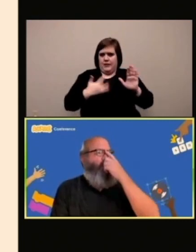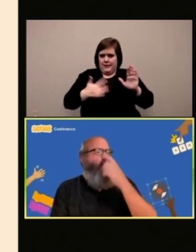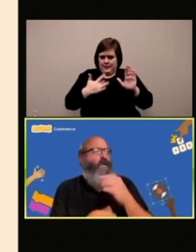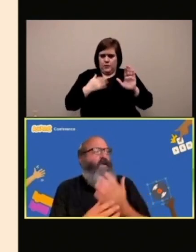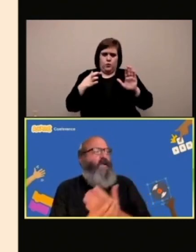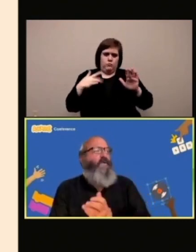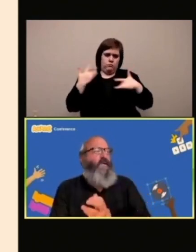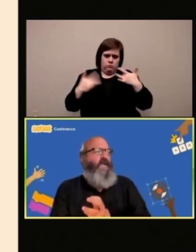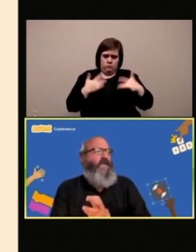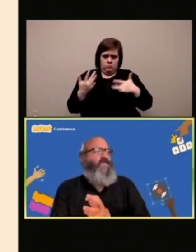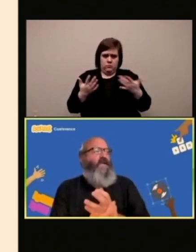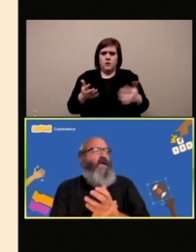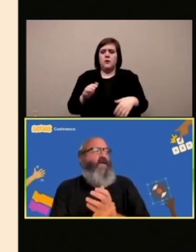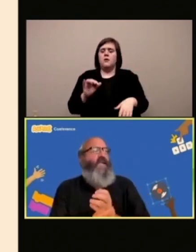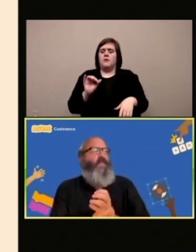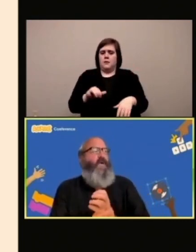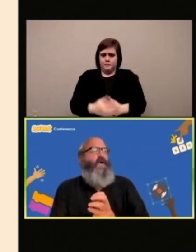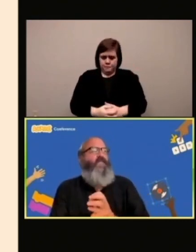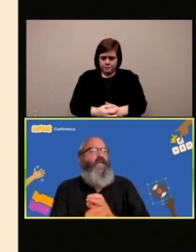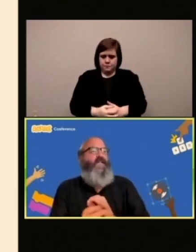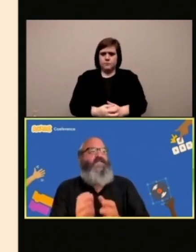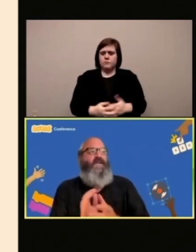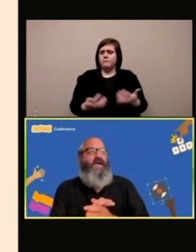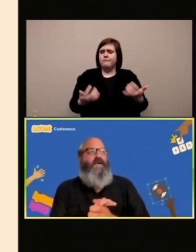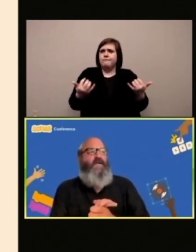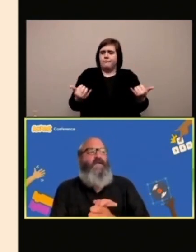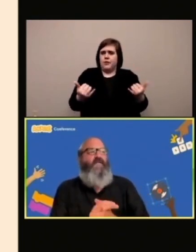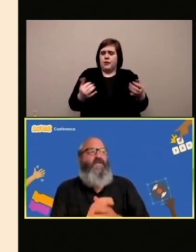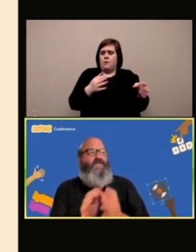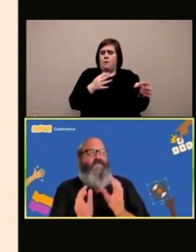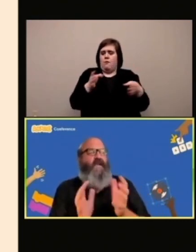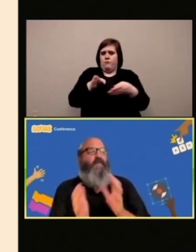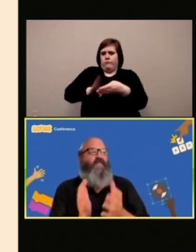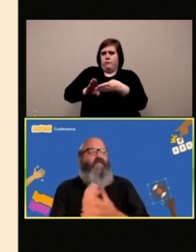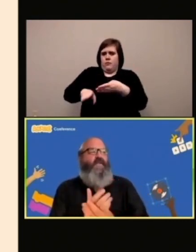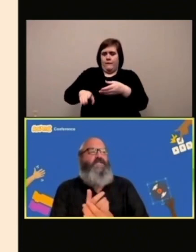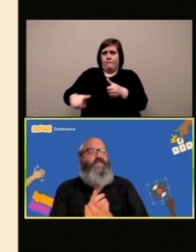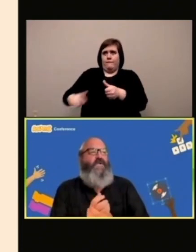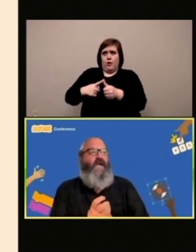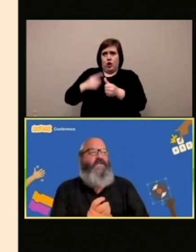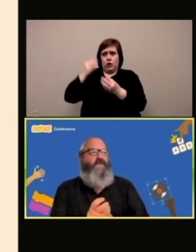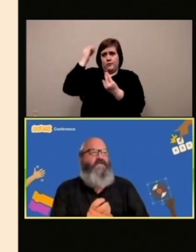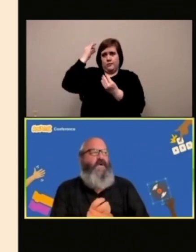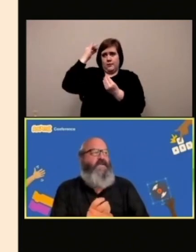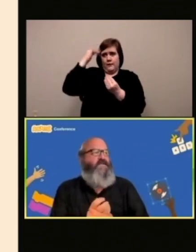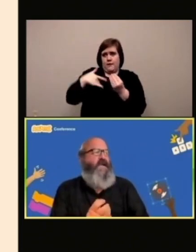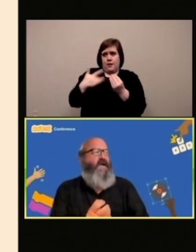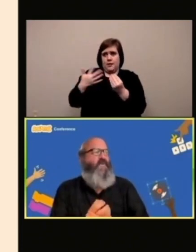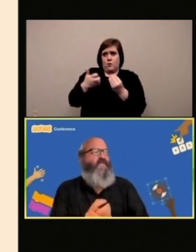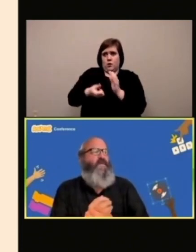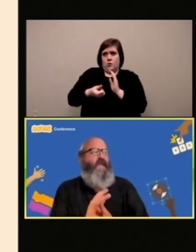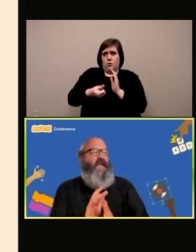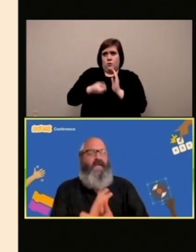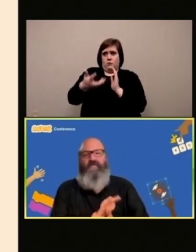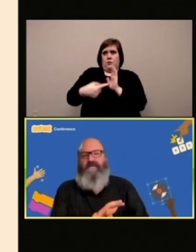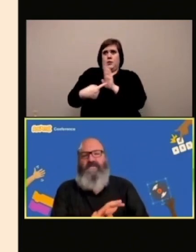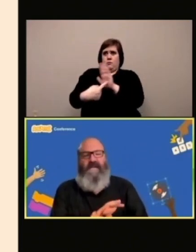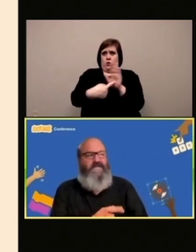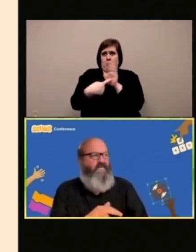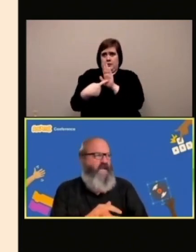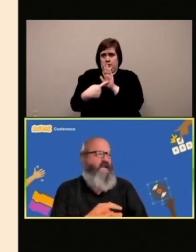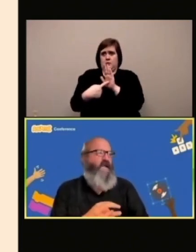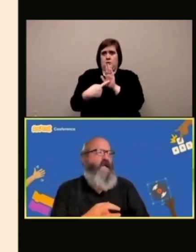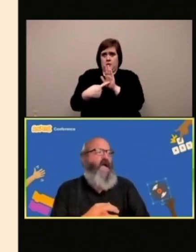So what we ended up doing is think about what feelings, first think about the feelings you would like to express with the making